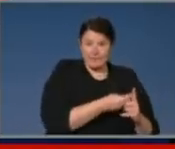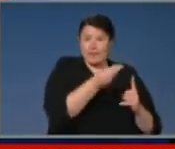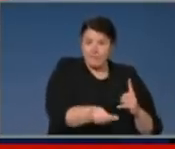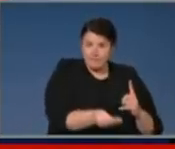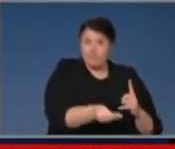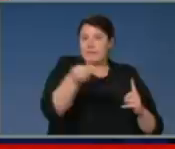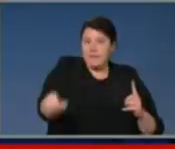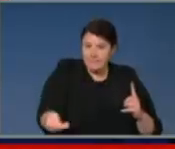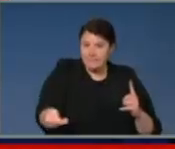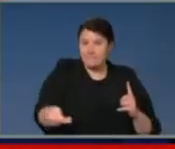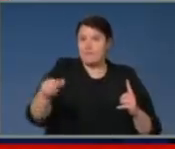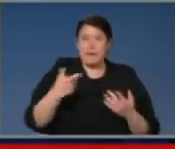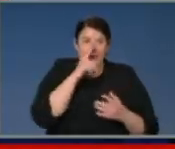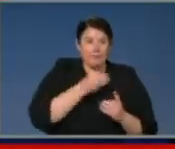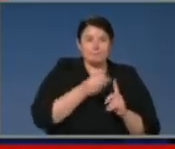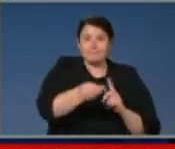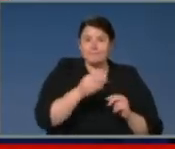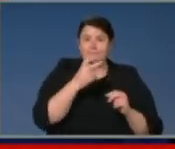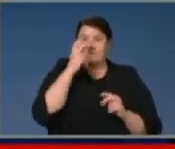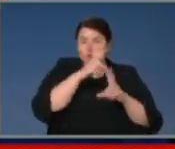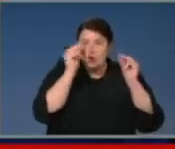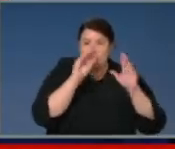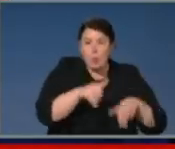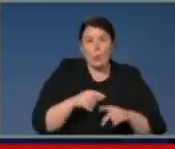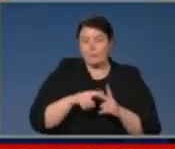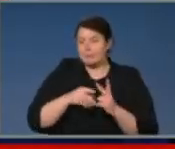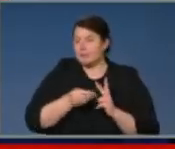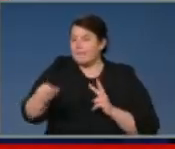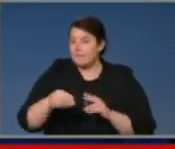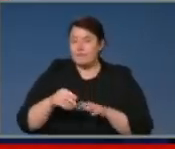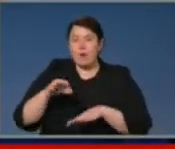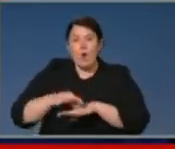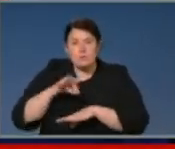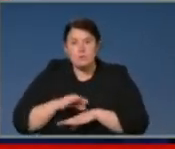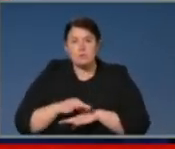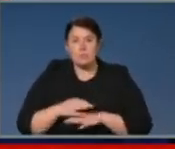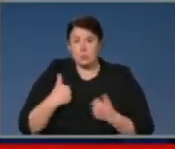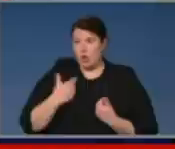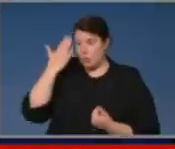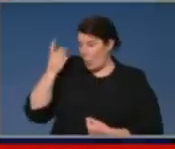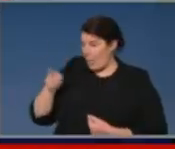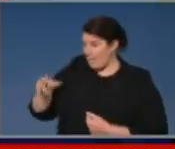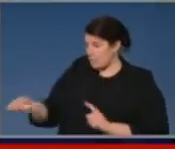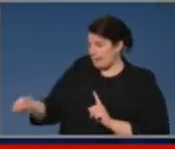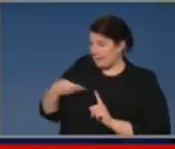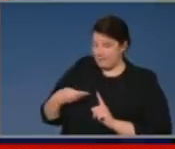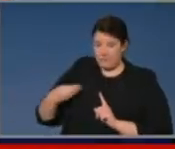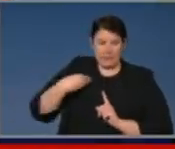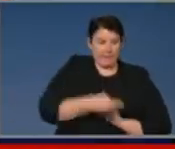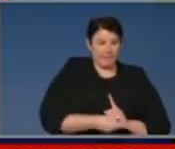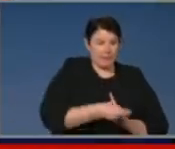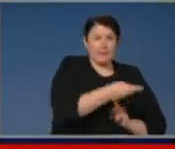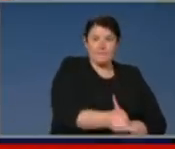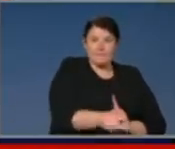or a hospital or some other form of health environment. So against that background,